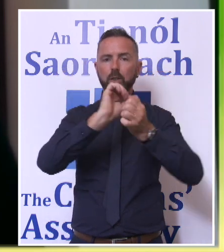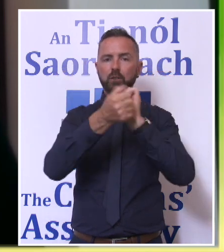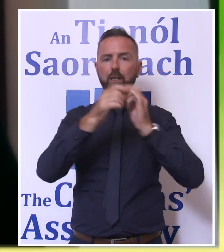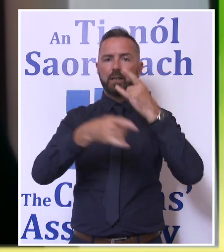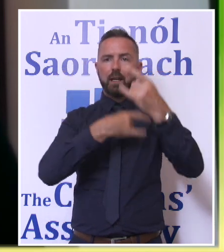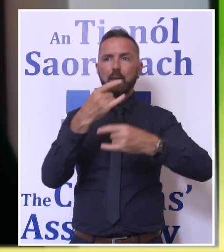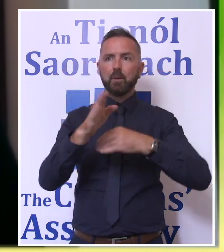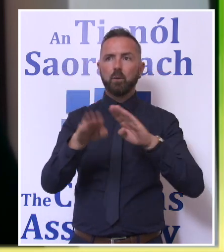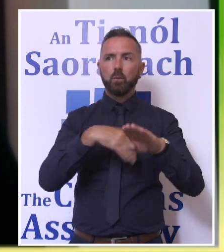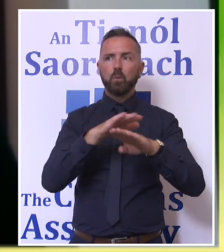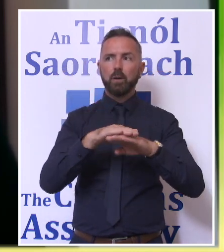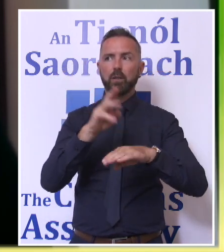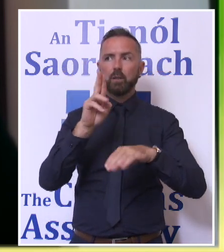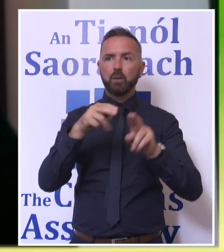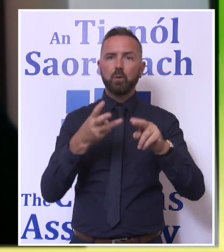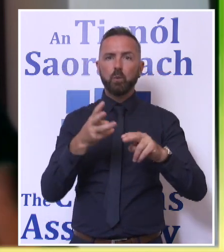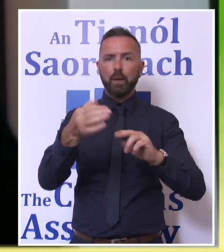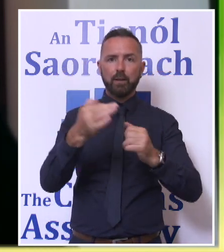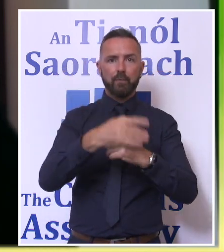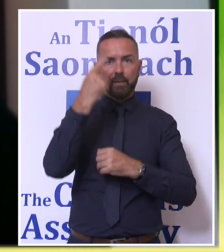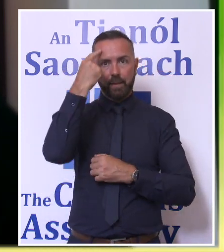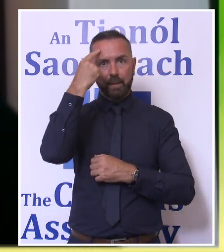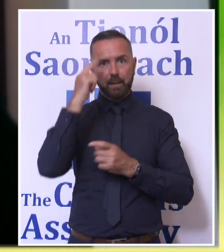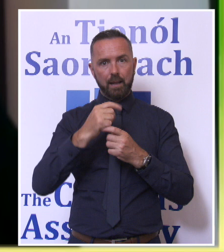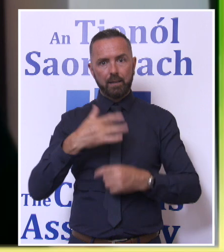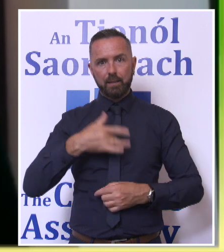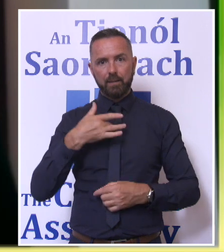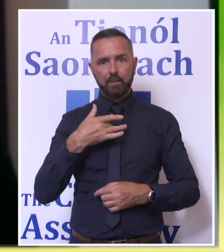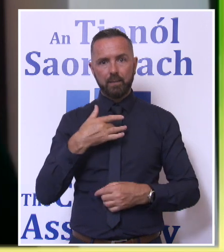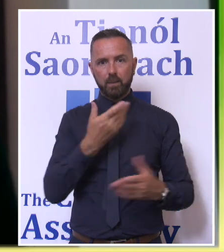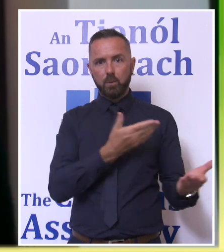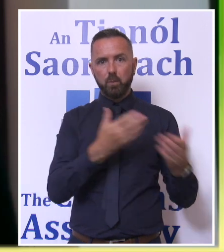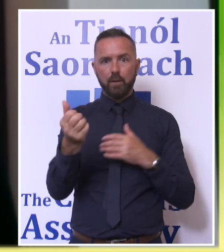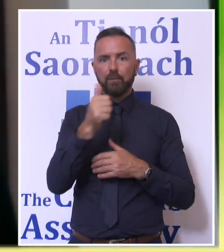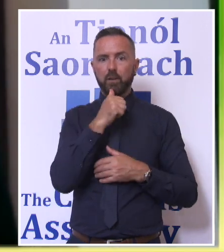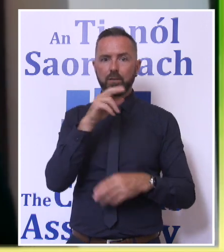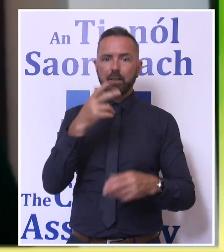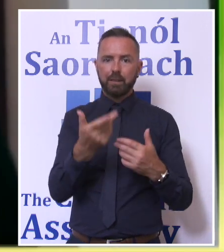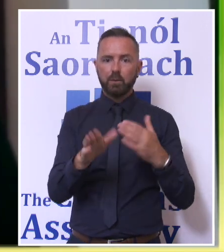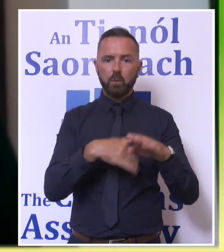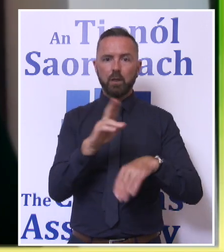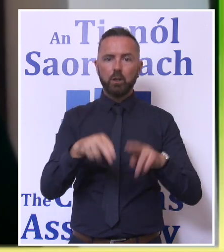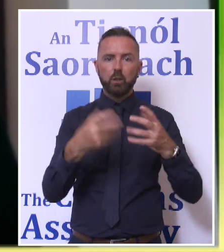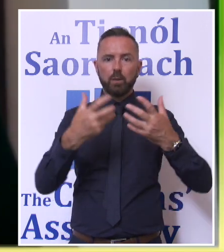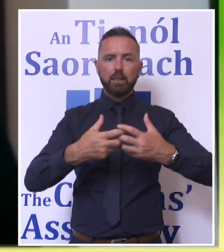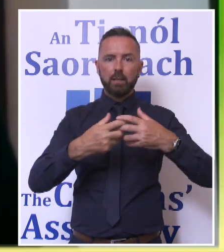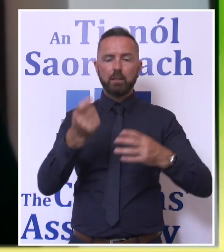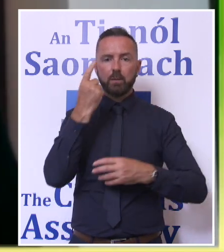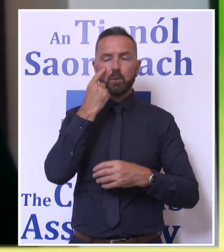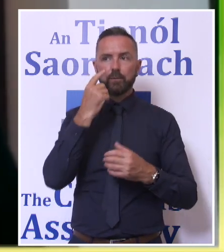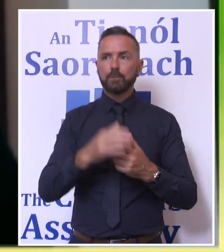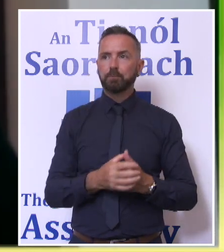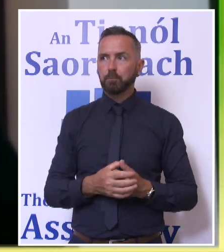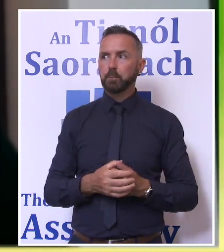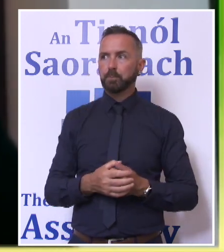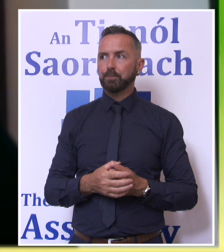where the new ways of thinking, the new ways of living are being brought on first. That's where the new technologies are being proved. And this